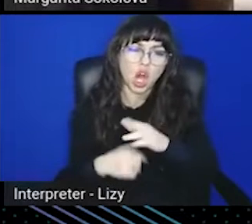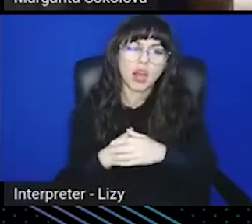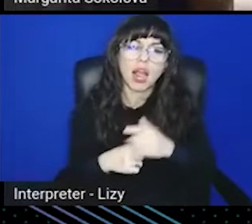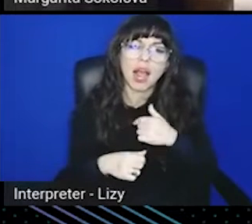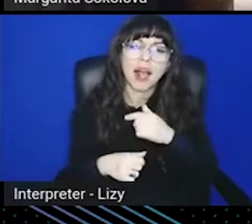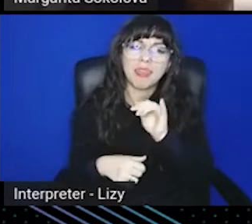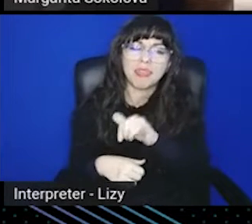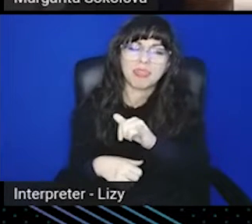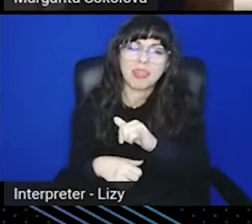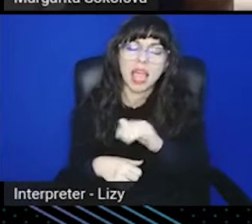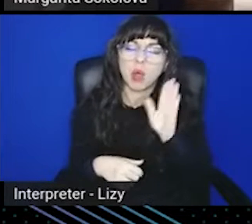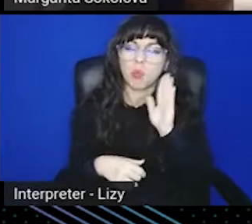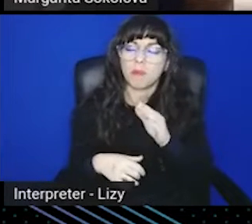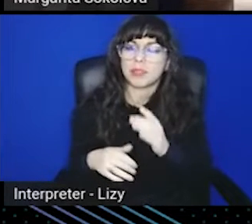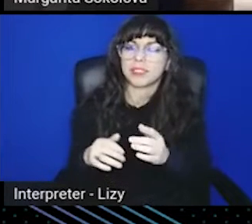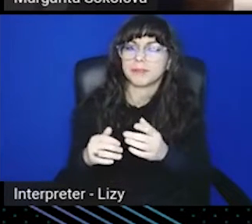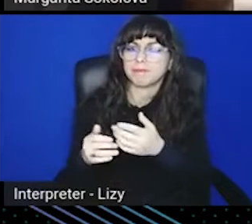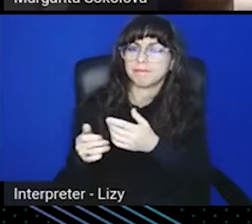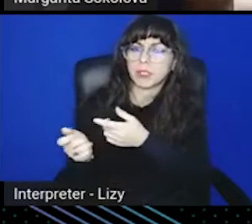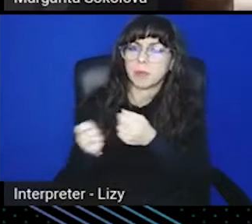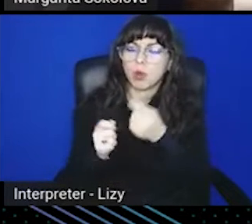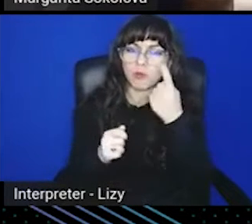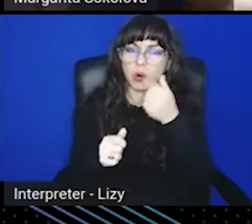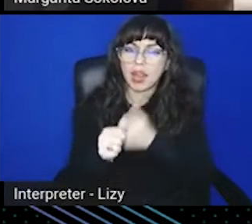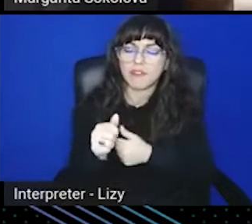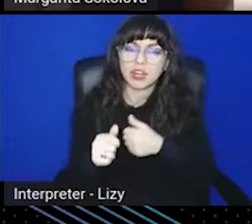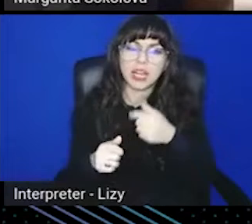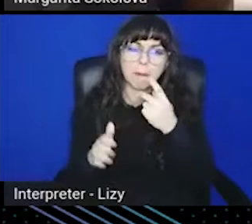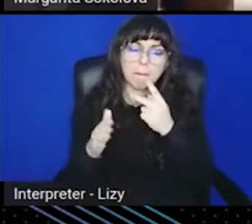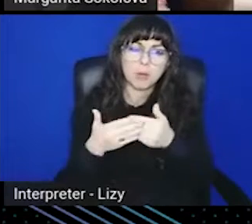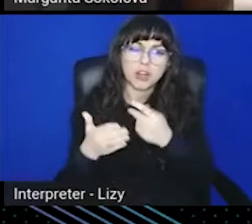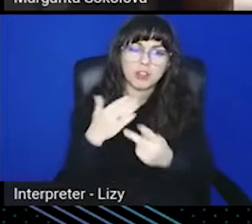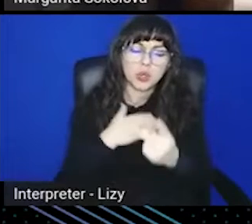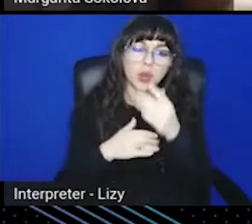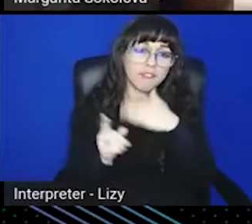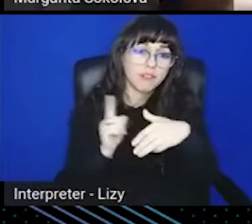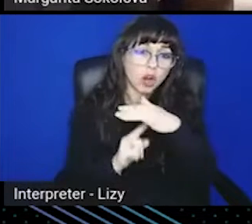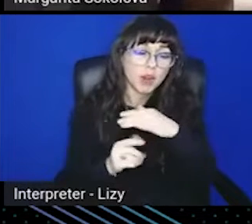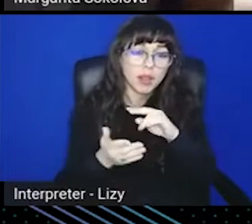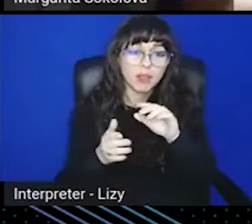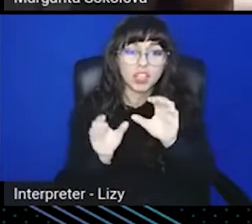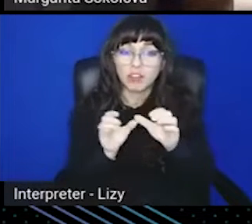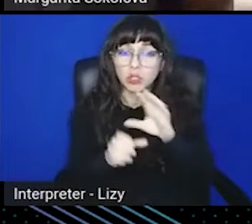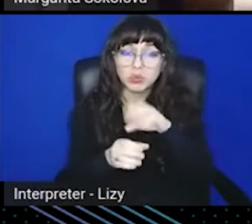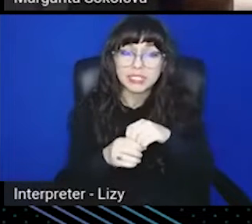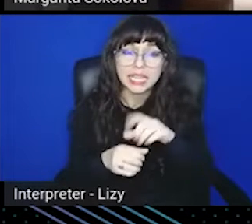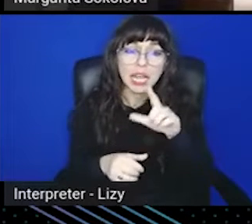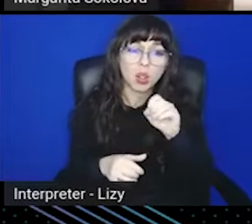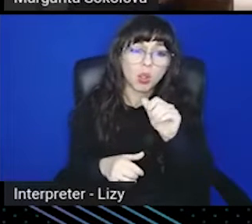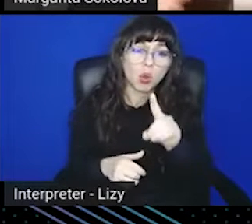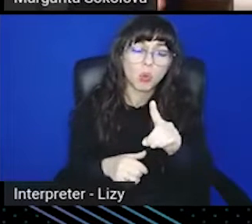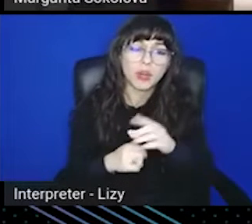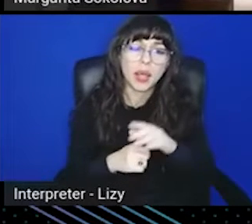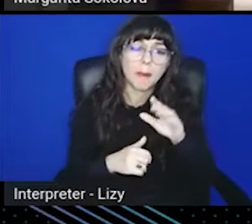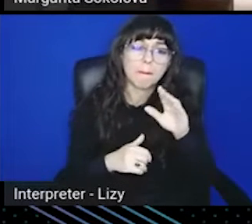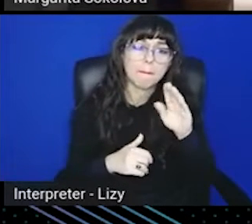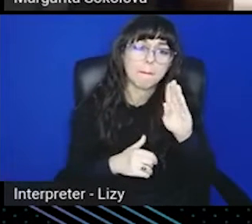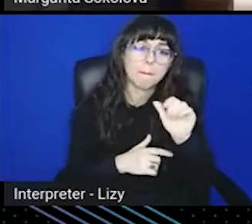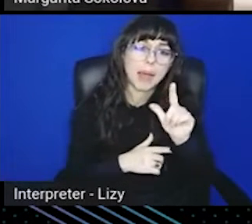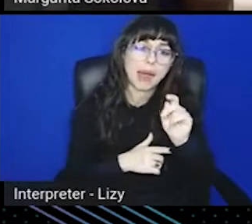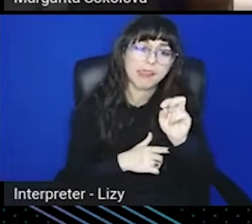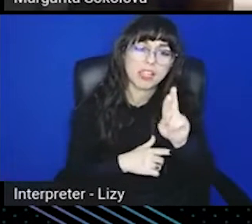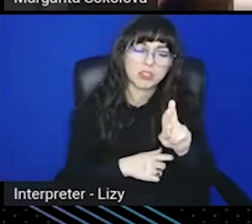that preview environment. For my configuration, this contains a load balancer with the I should say I'm